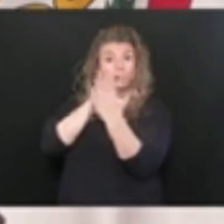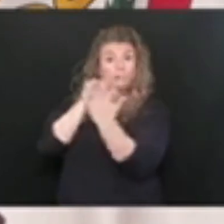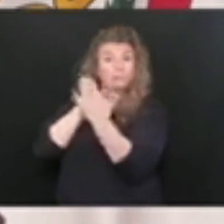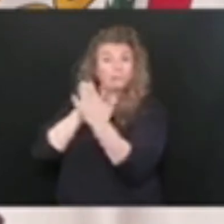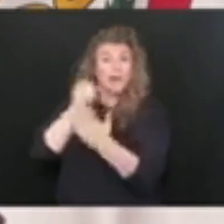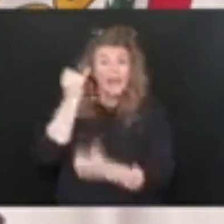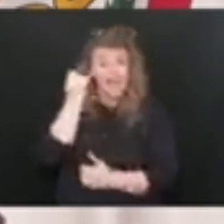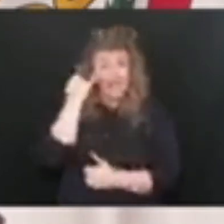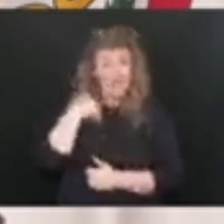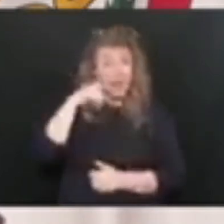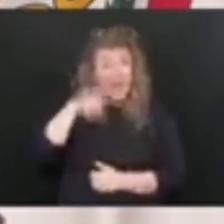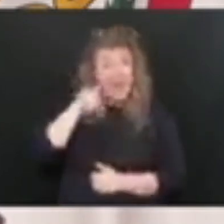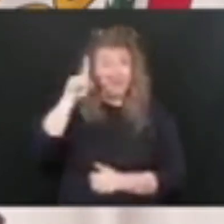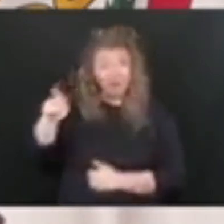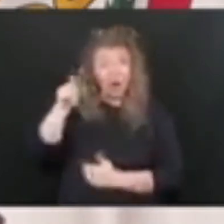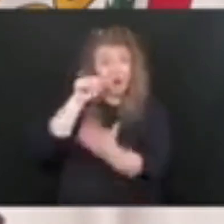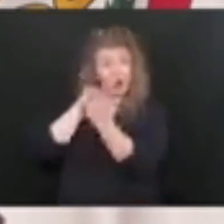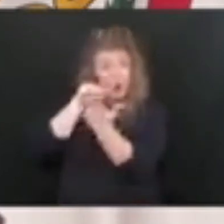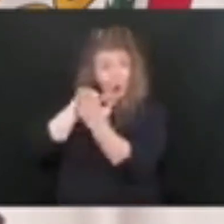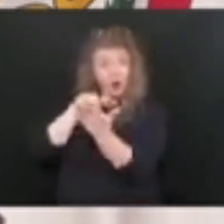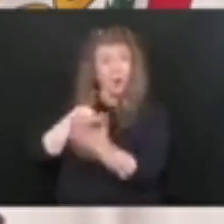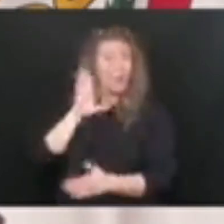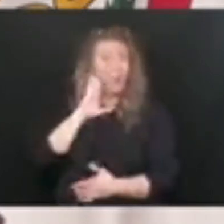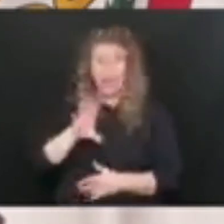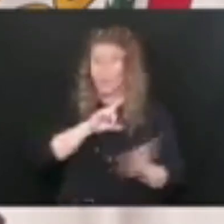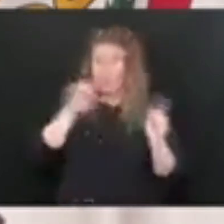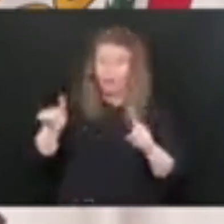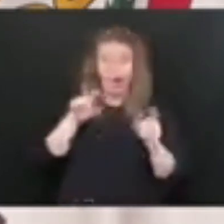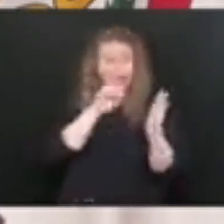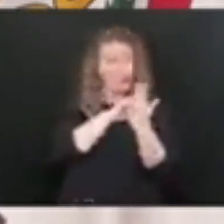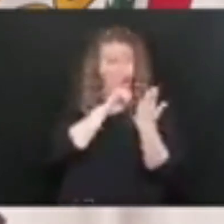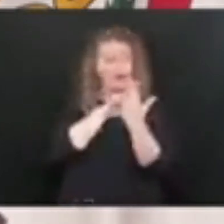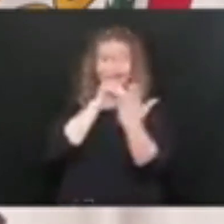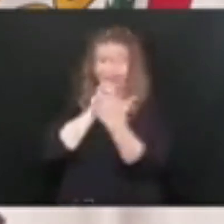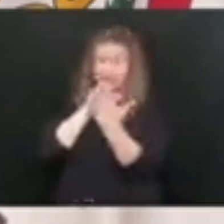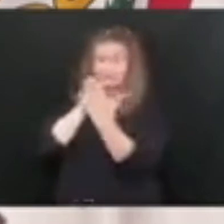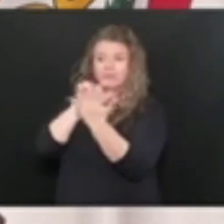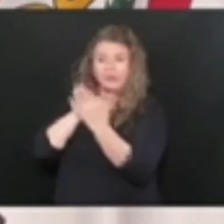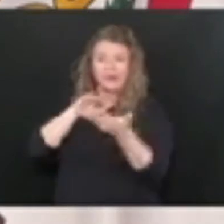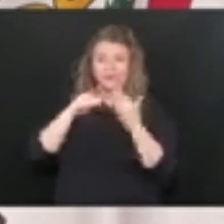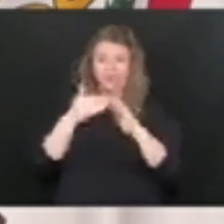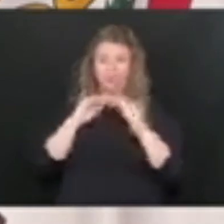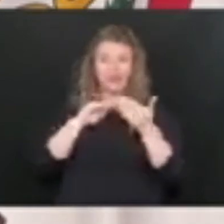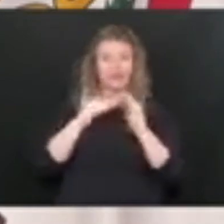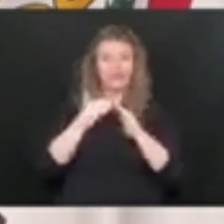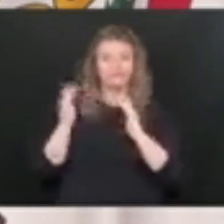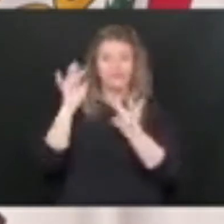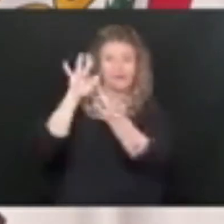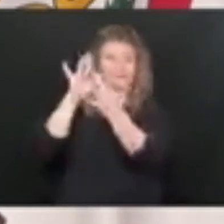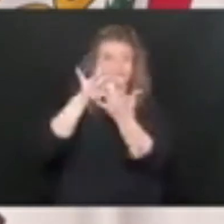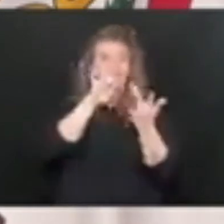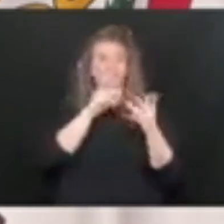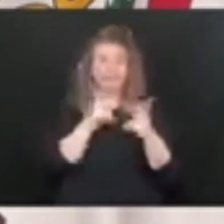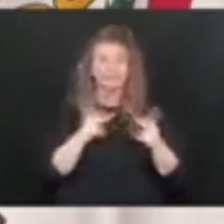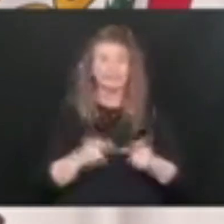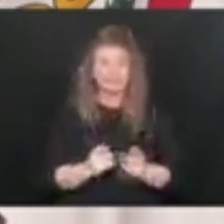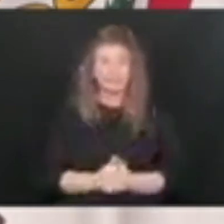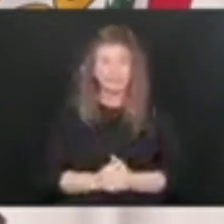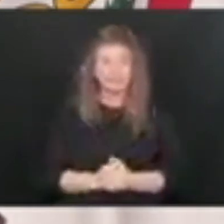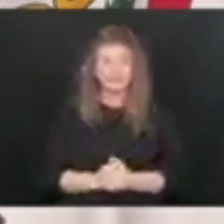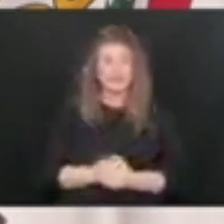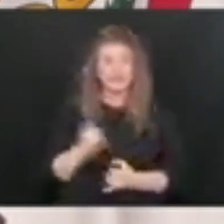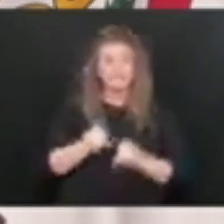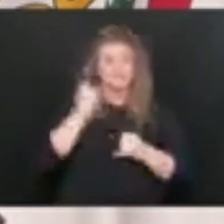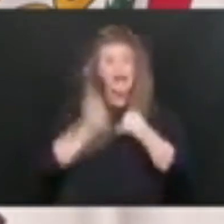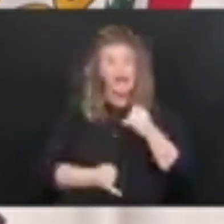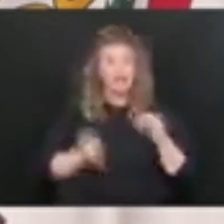go door to door, we'll go from door to door, and community-based outreach as well. Finally, we're going to